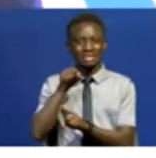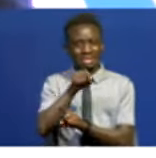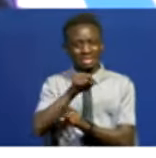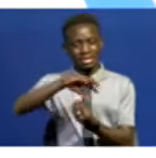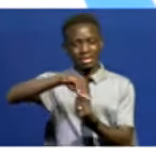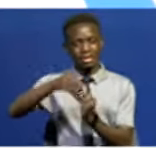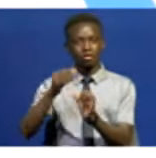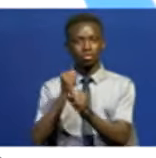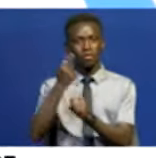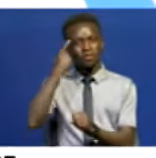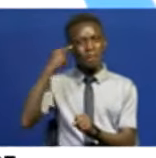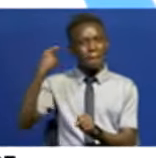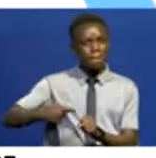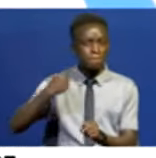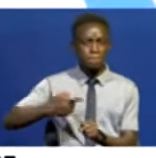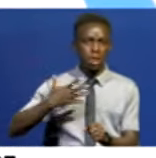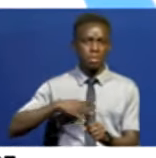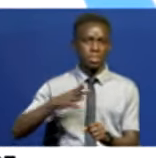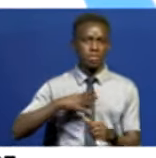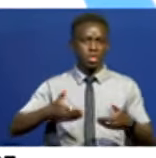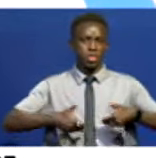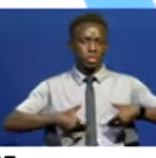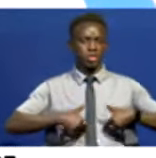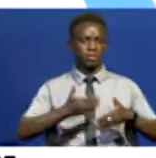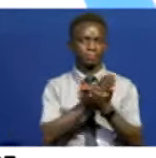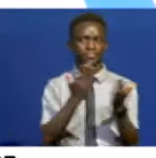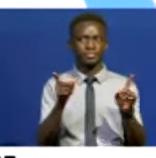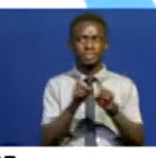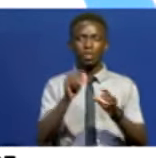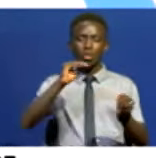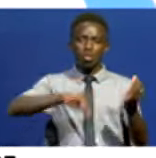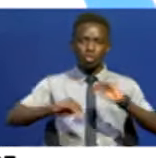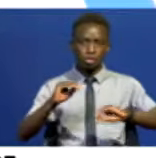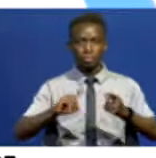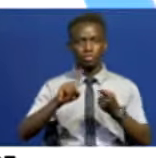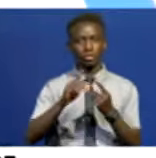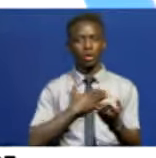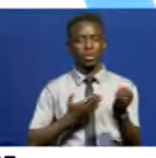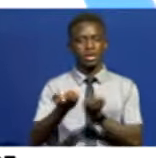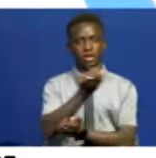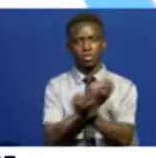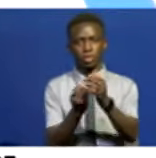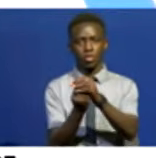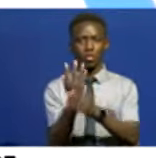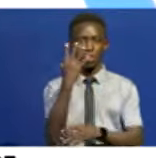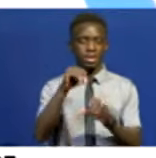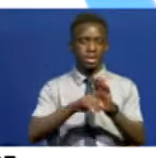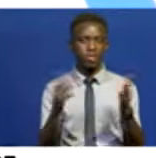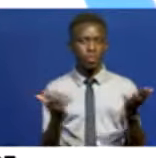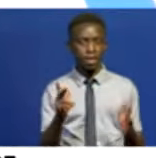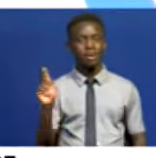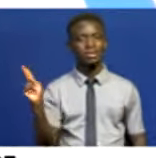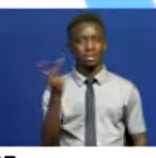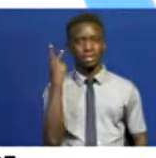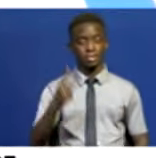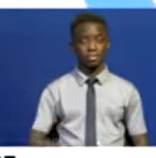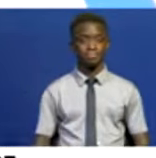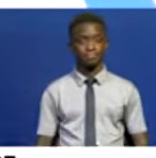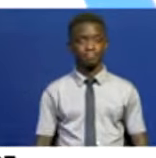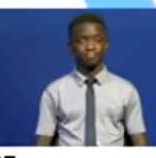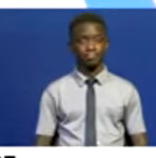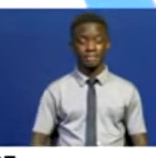also contributes significantly to economic growth in Kenya. This first